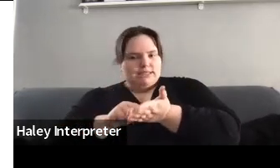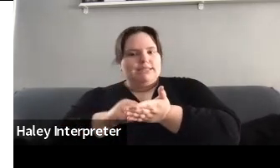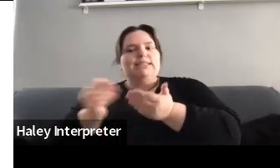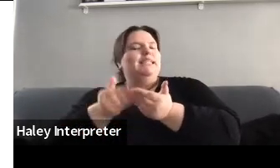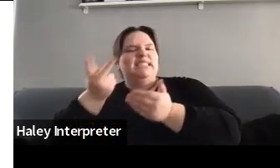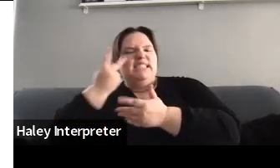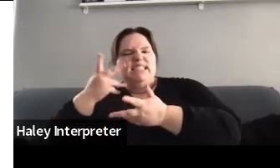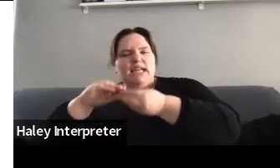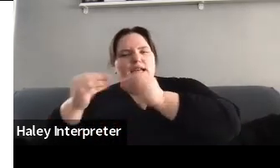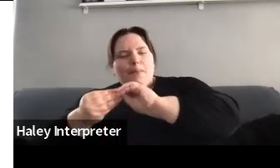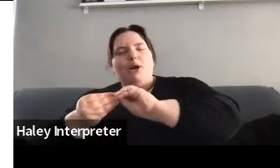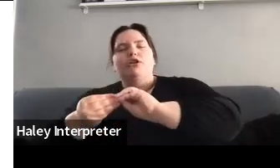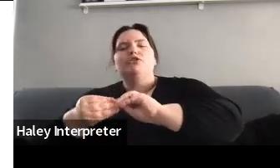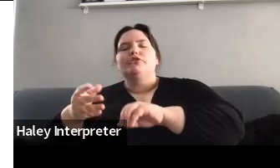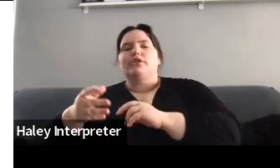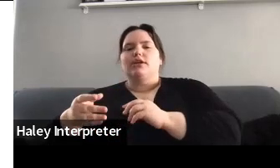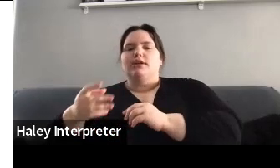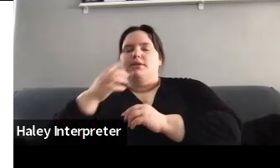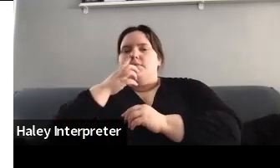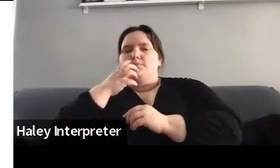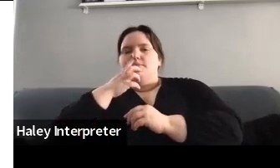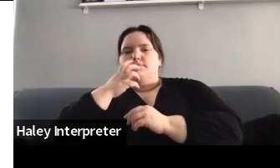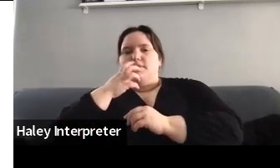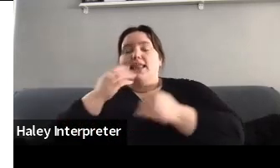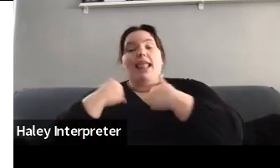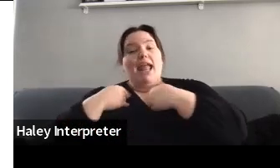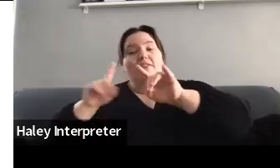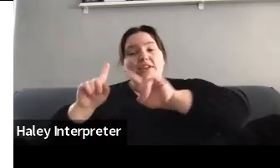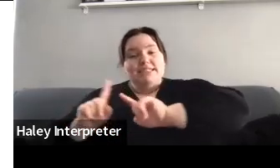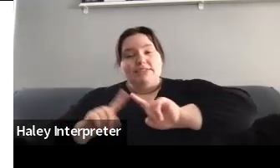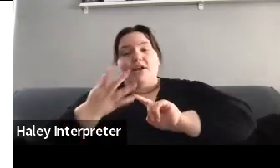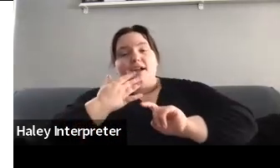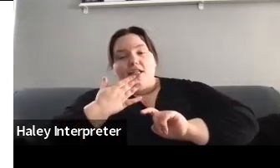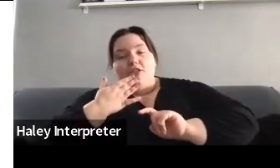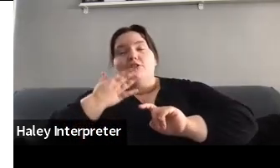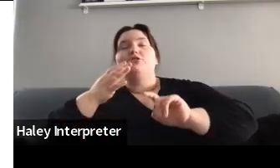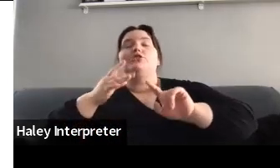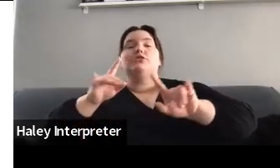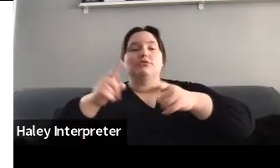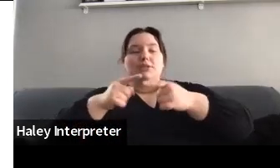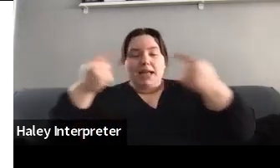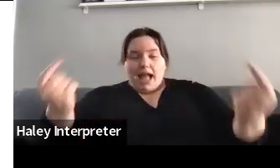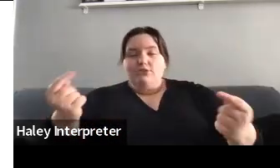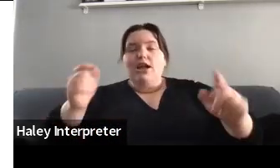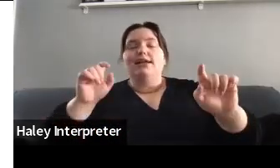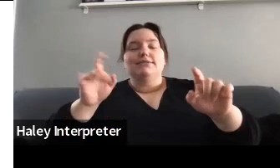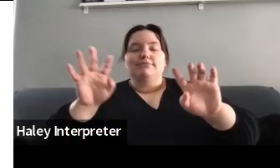am measuring cups that come in different colors and contrasts. So that can be helpful as well.